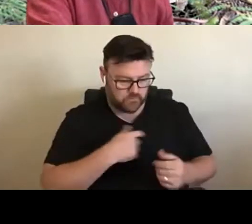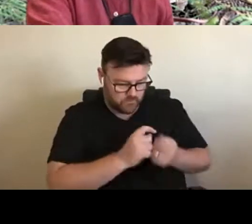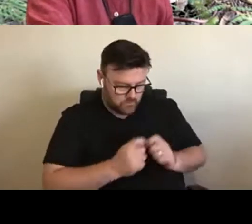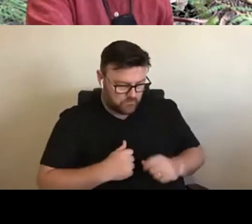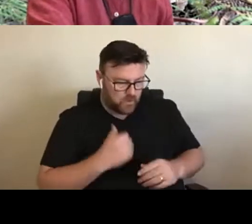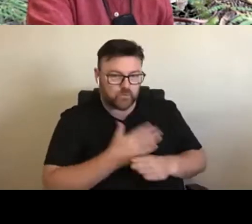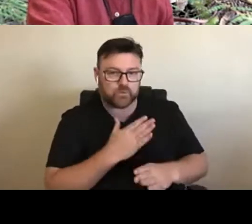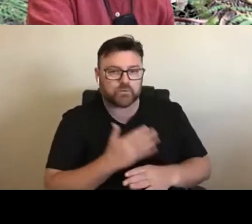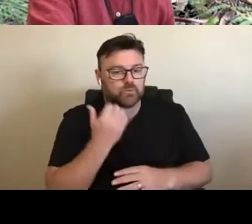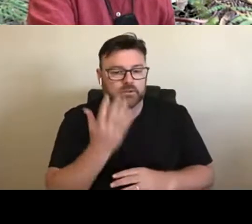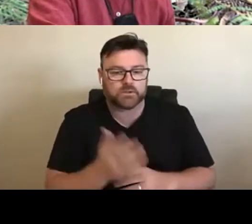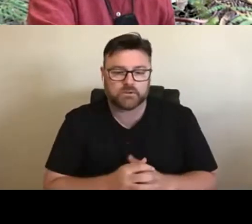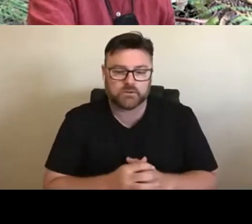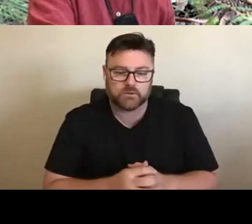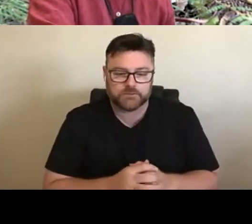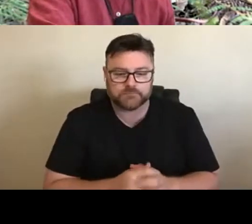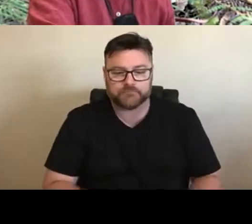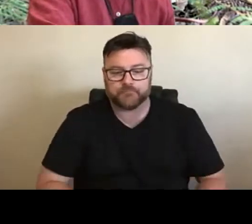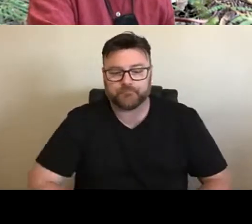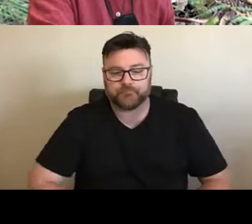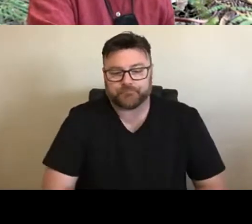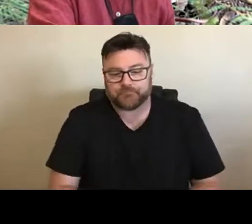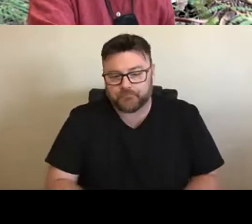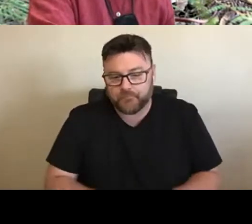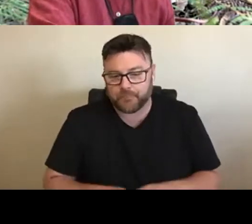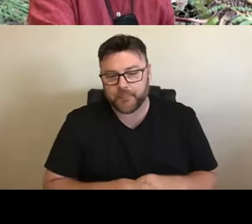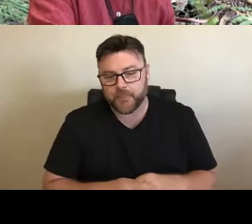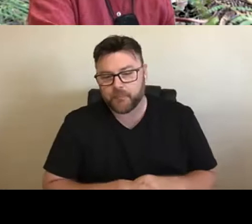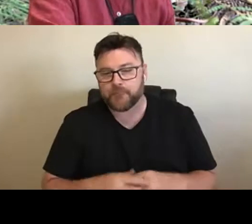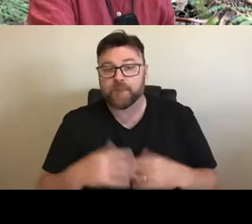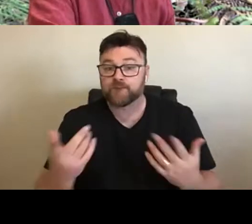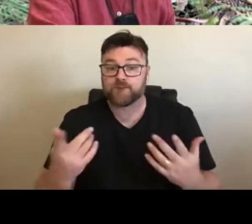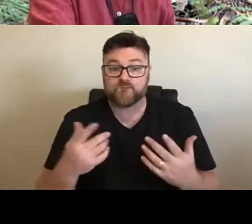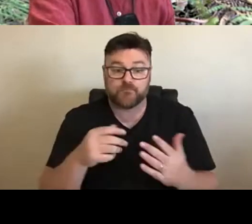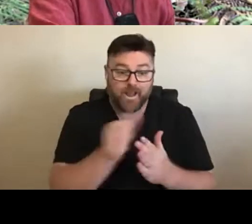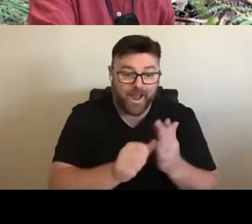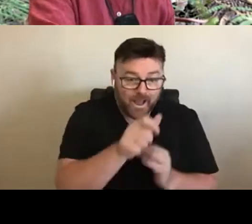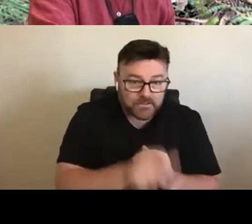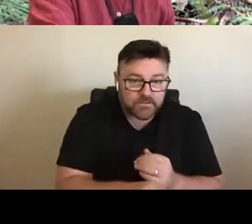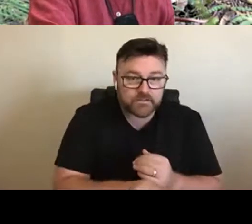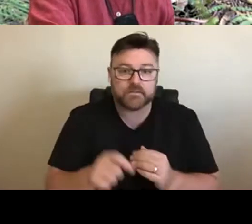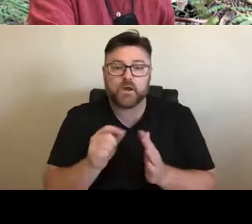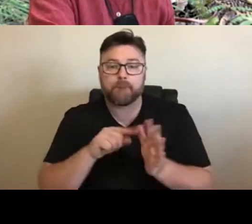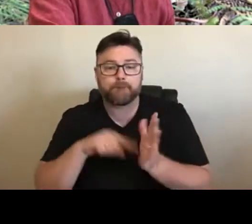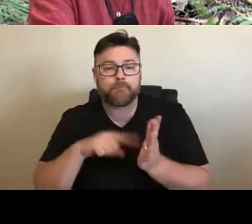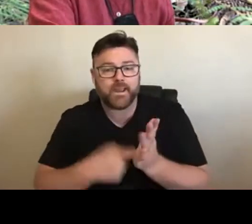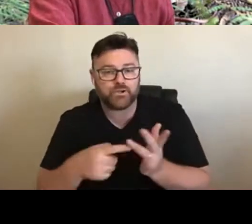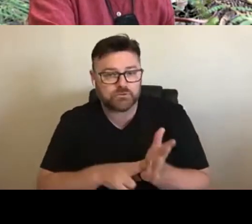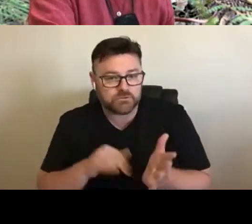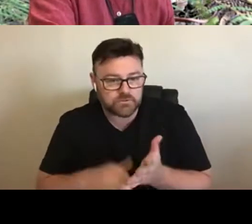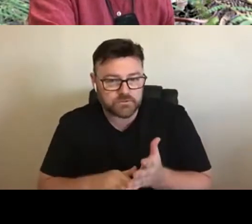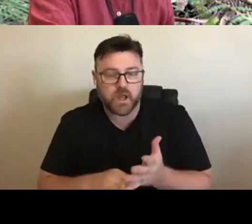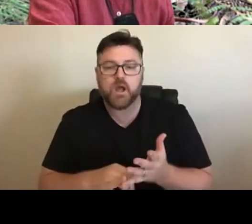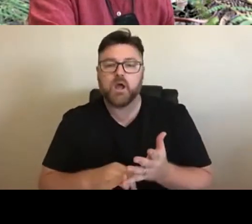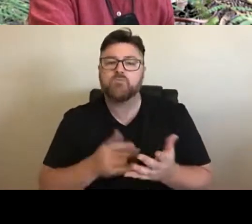beyond artists themselves, but patrons, and discussing the impact and the